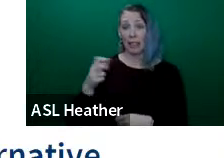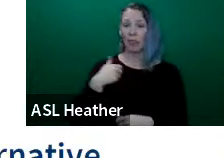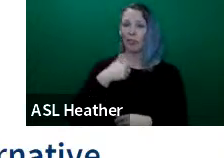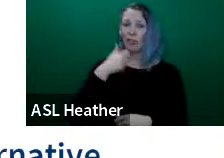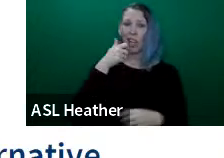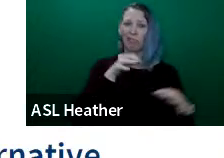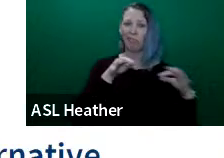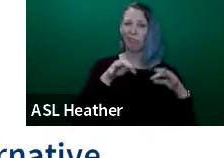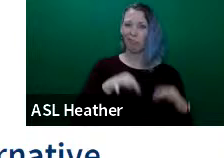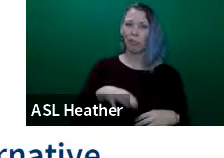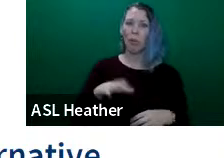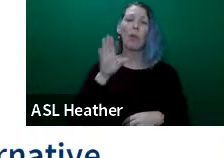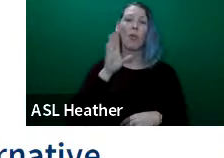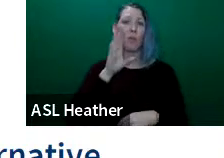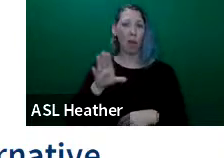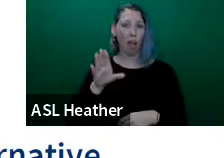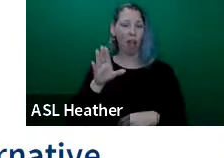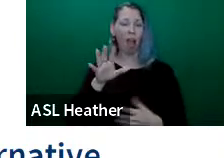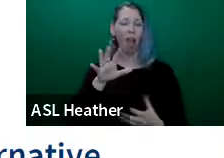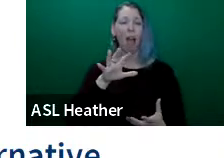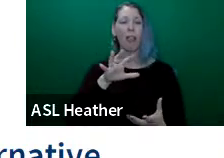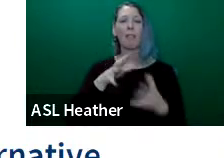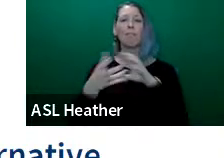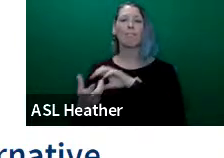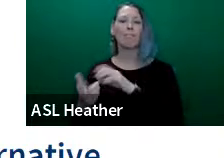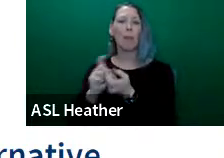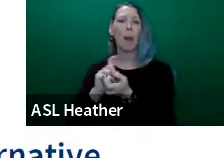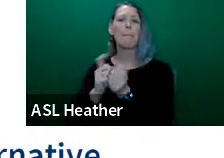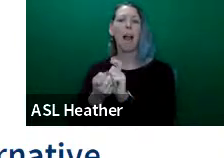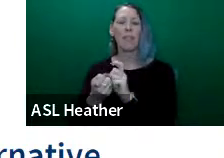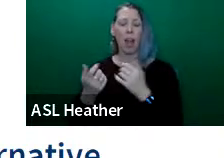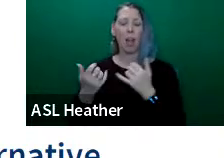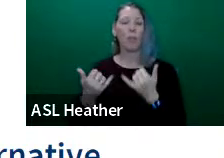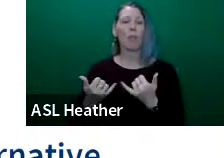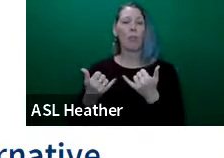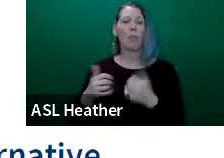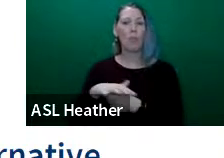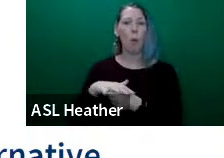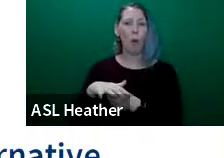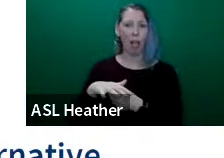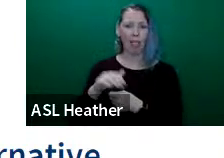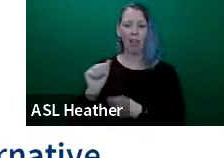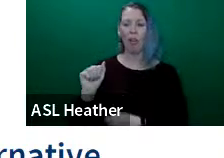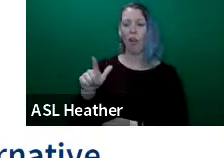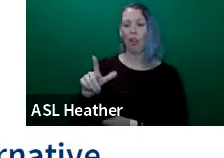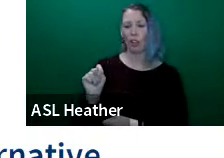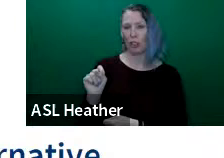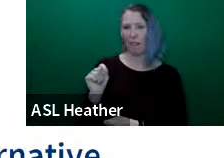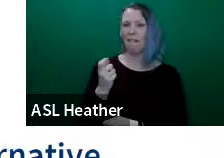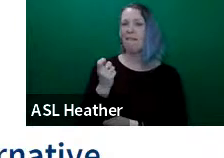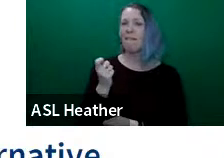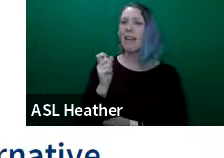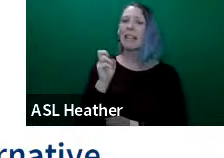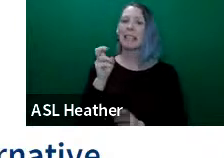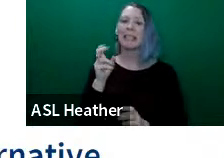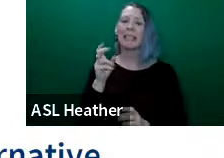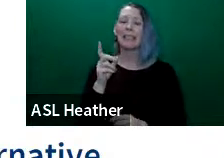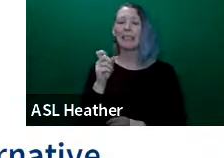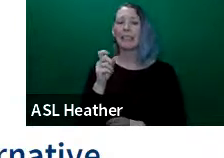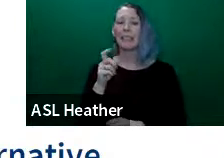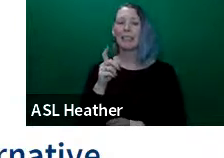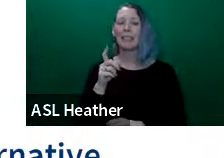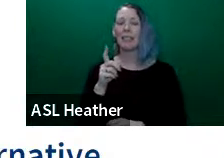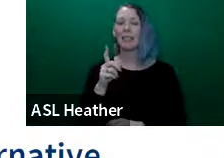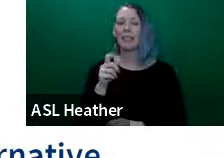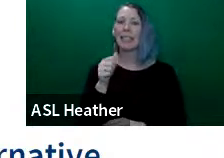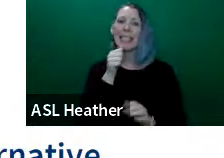for you will eventually be rolled into a modified locally preferred alternative. So this is a little bit of a sneak preview, if you will, for